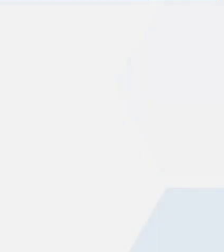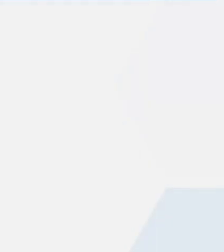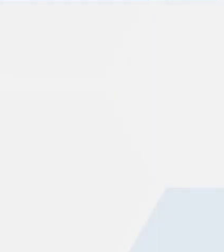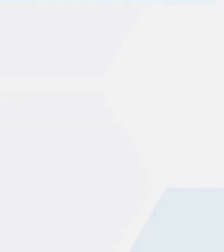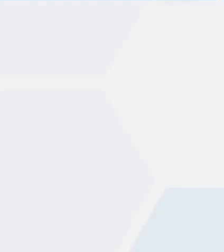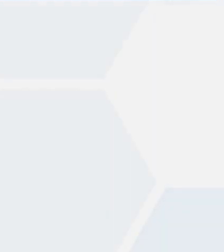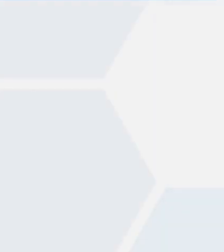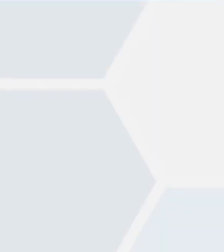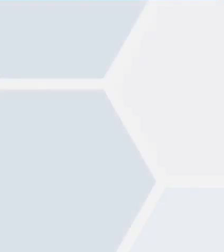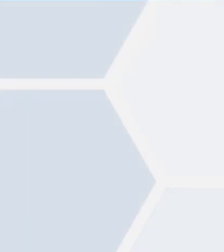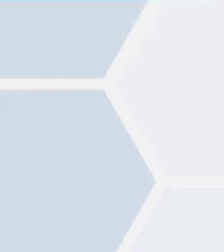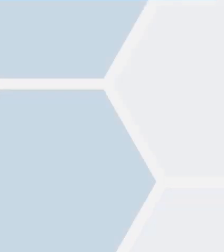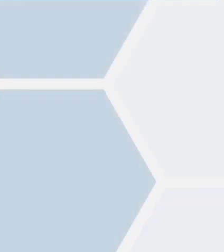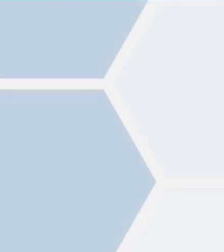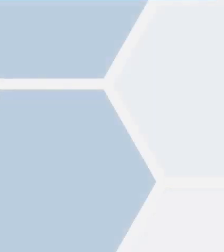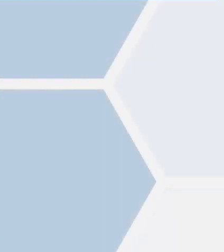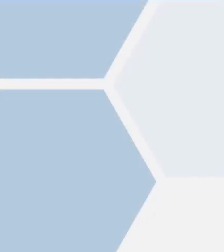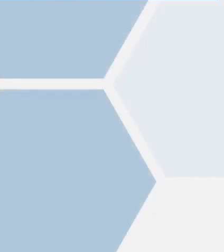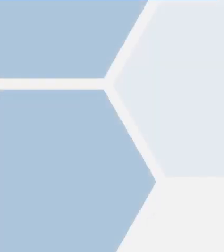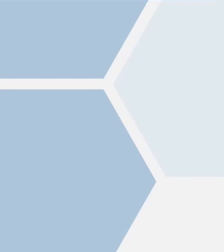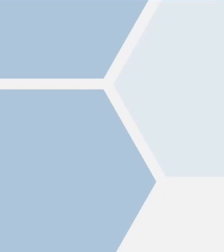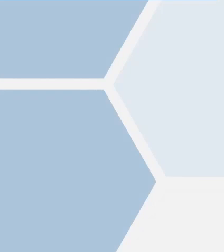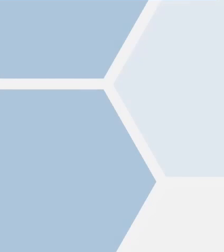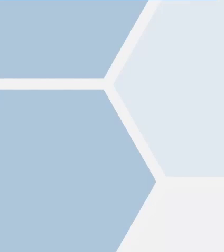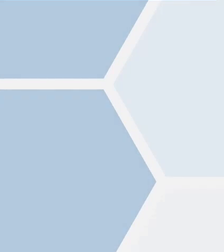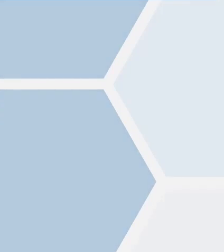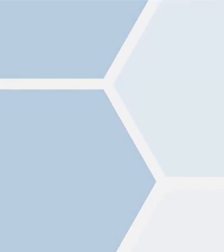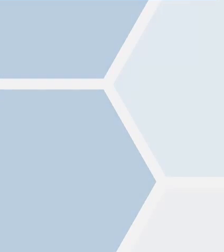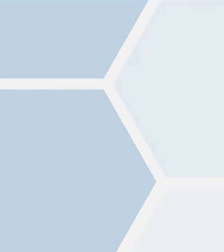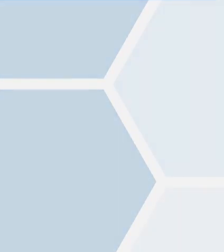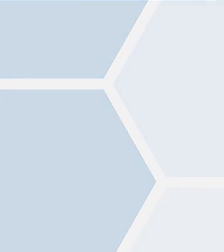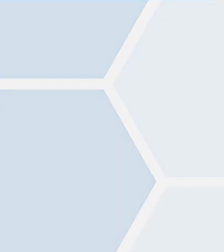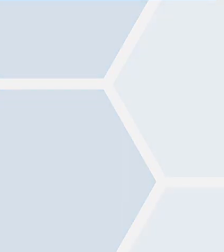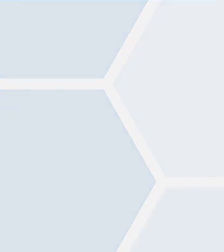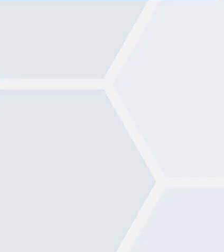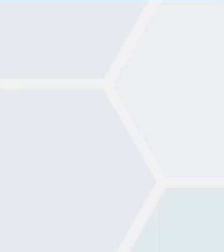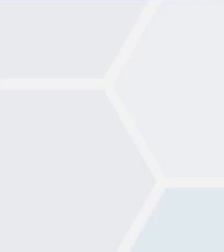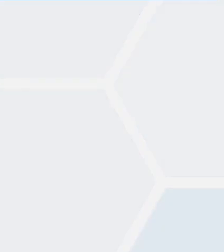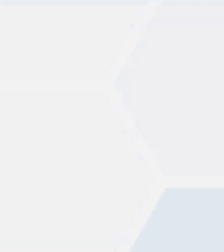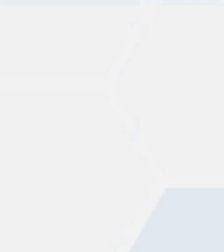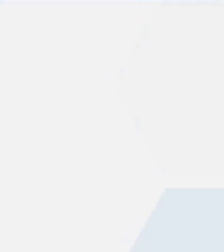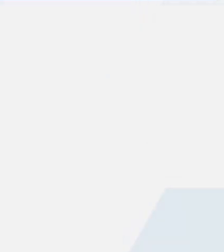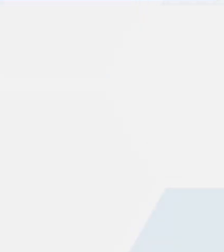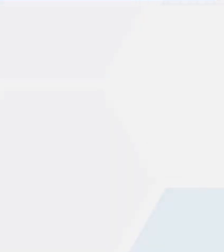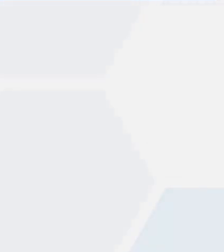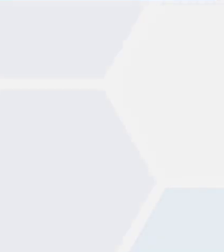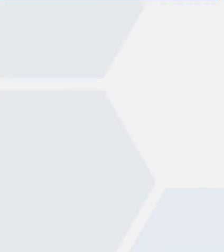All right, so that's interesting. It seems the room and the participants